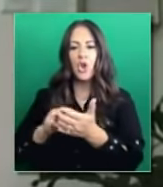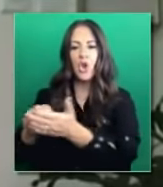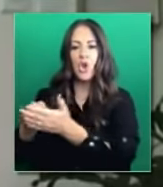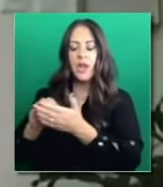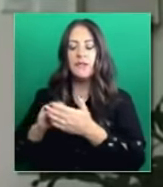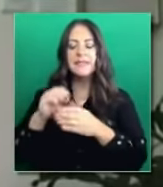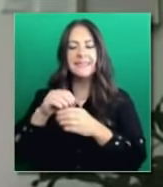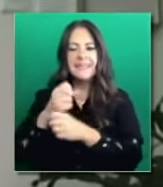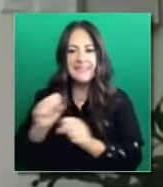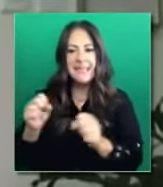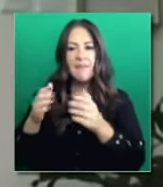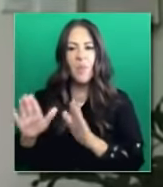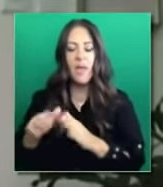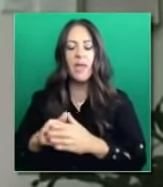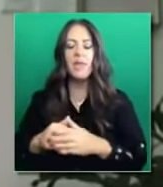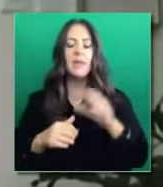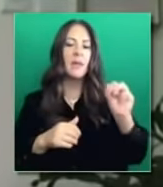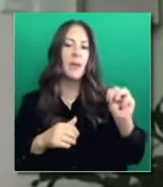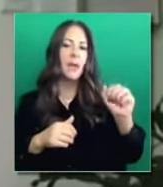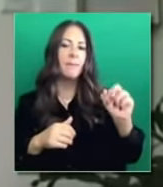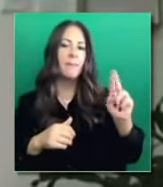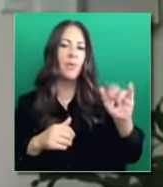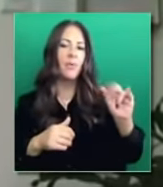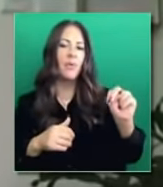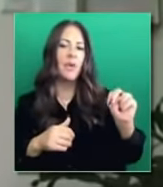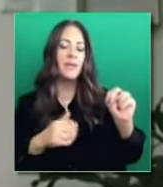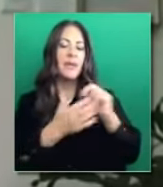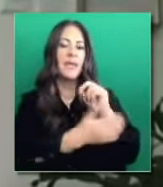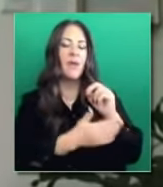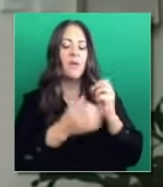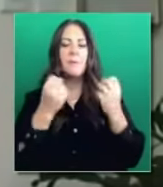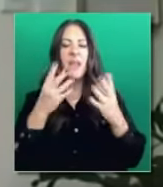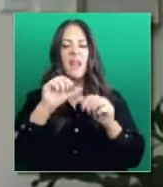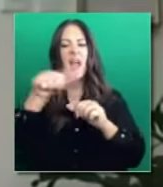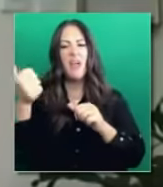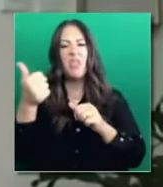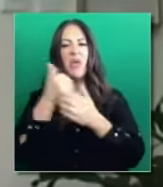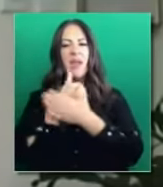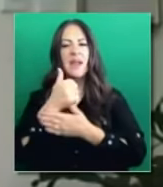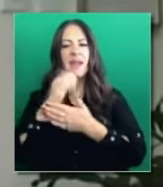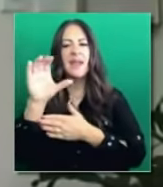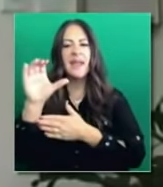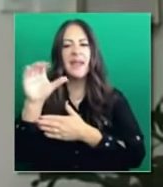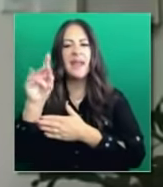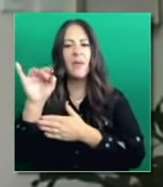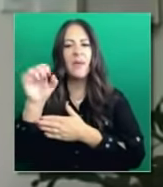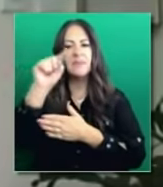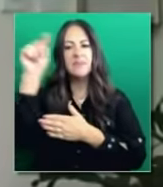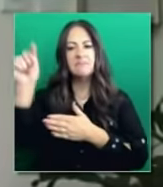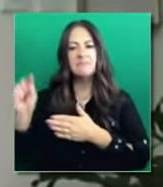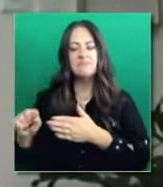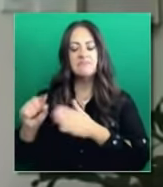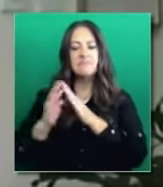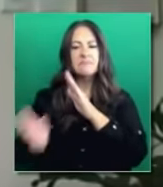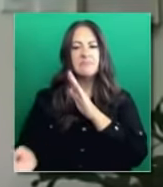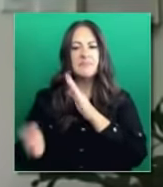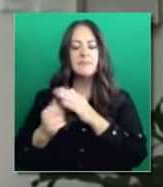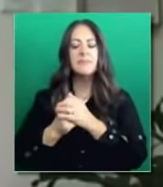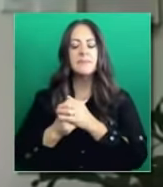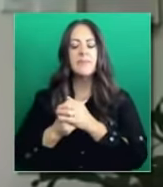Marin County. We could mention other places in the state. But the guidelines for this initiative do